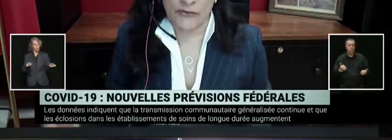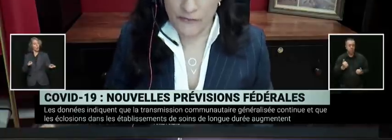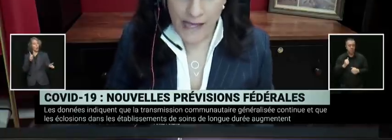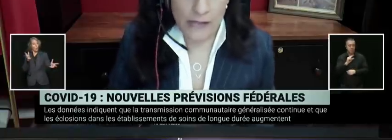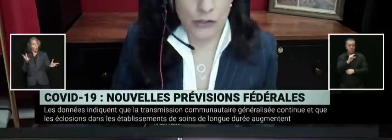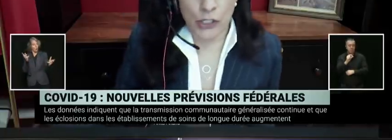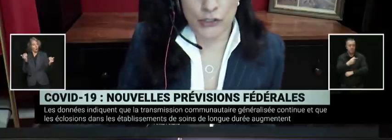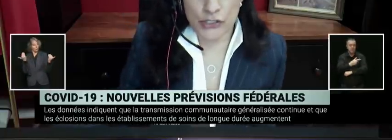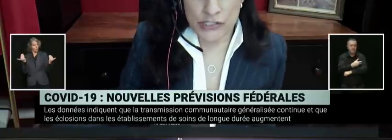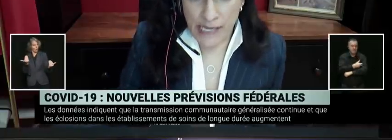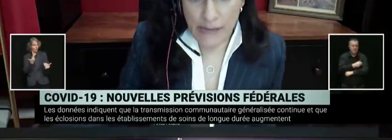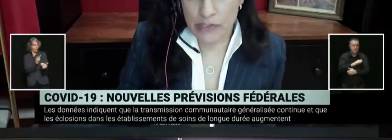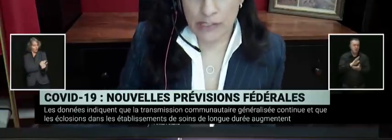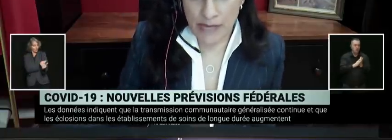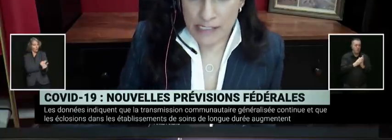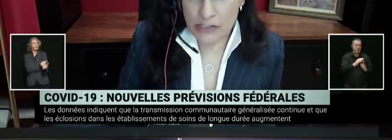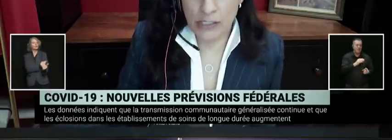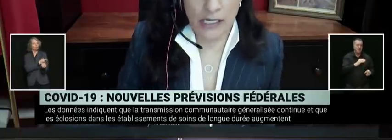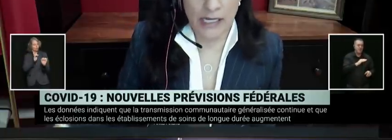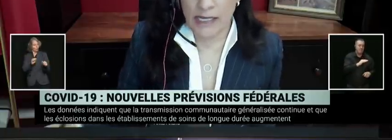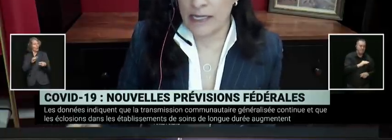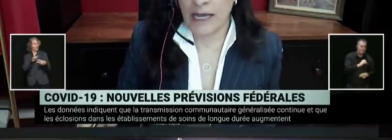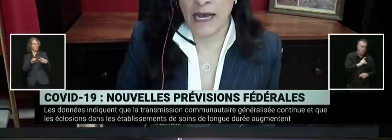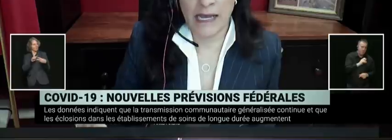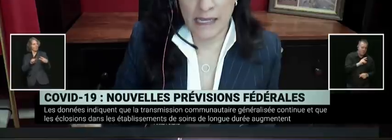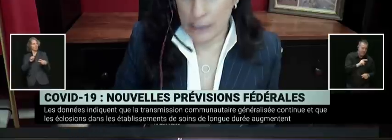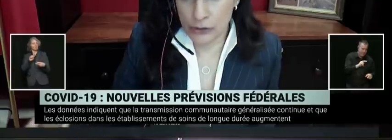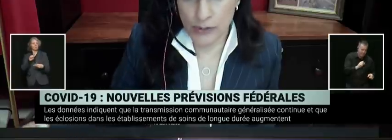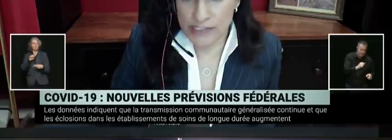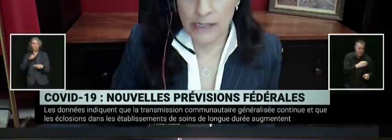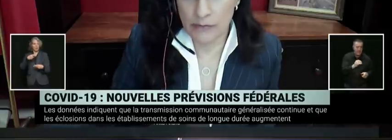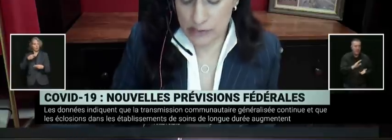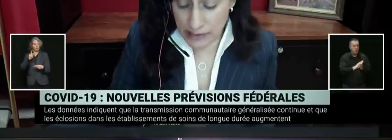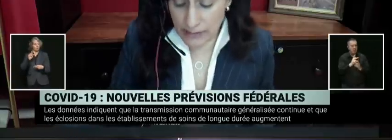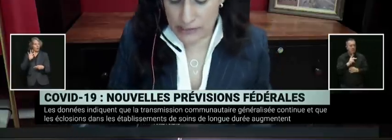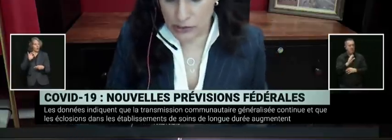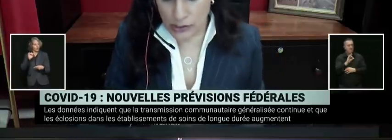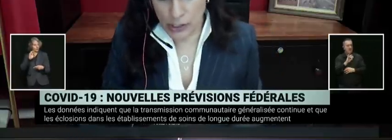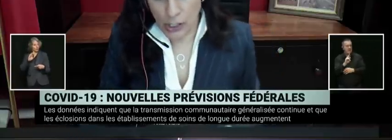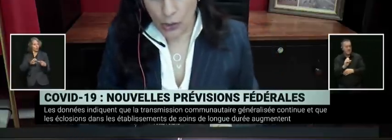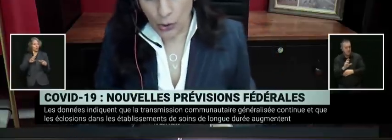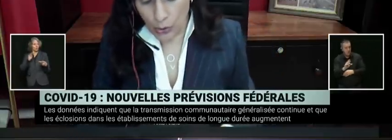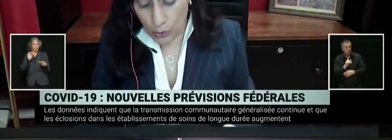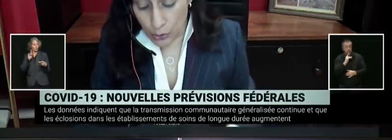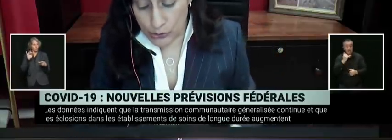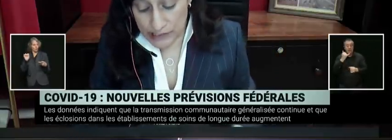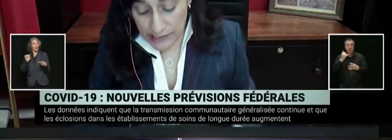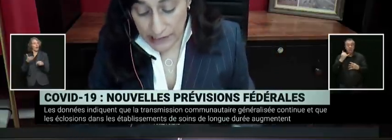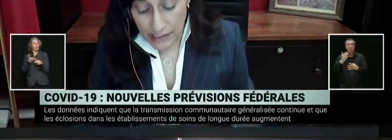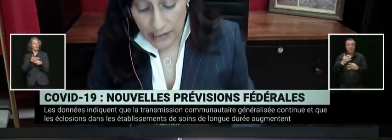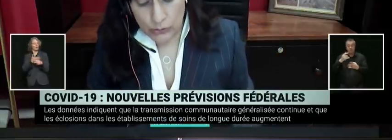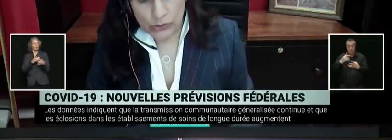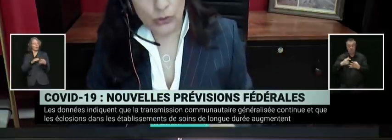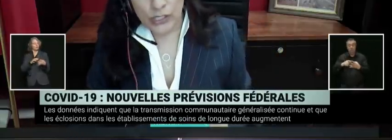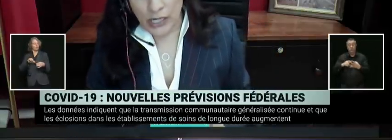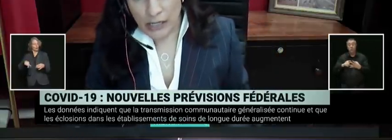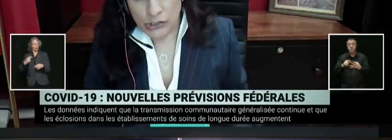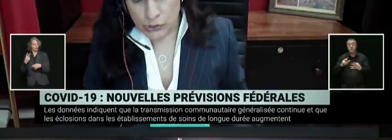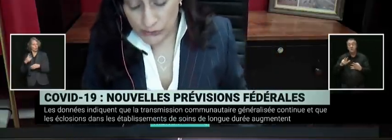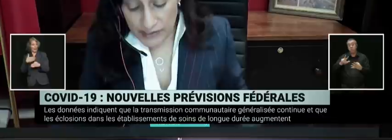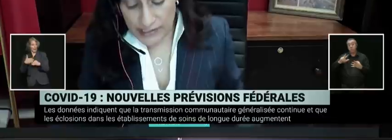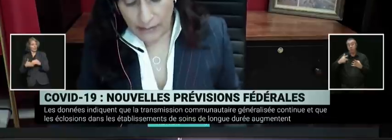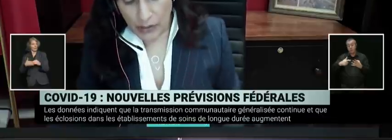la fin de le deuxième trimestre et le troisième trimestre aussi. Nous